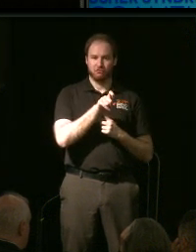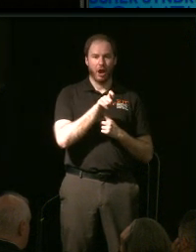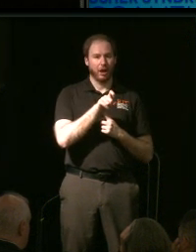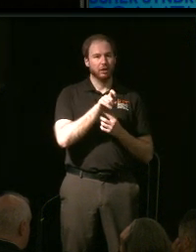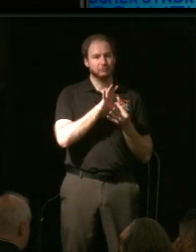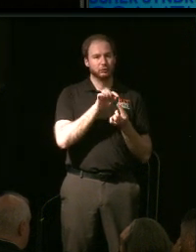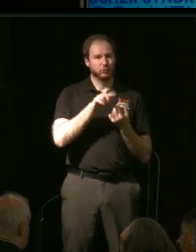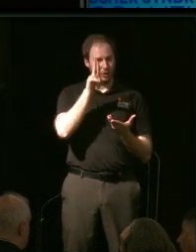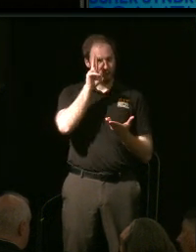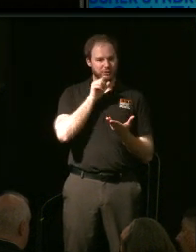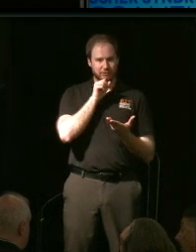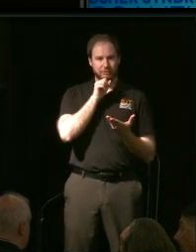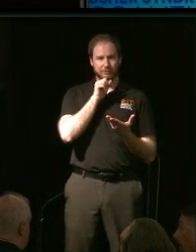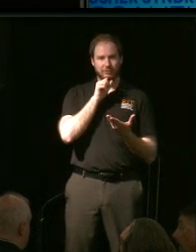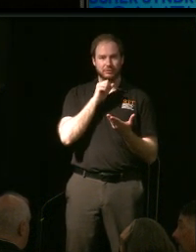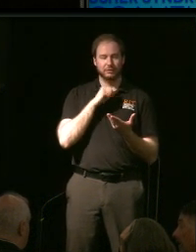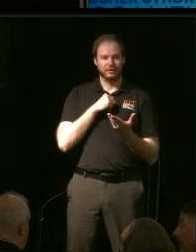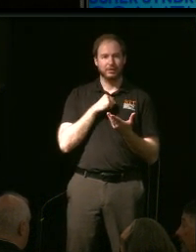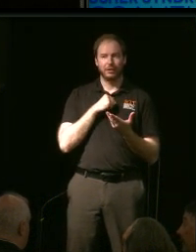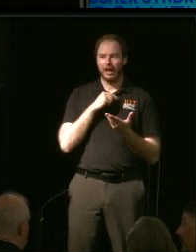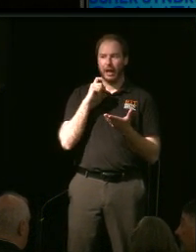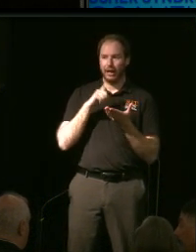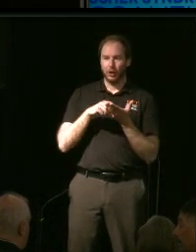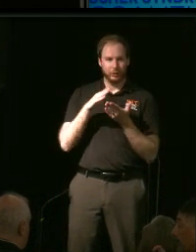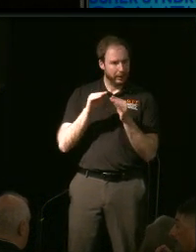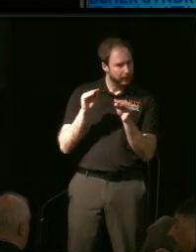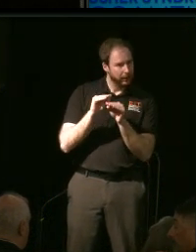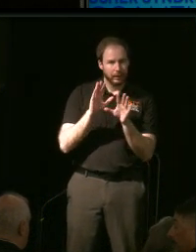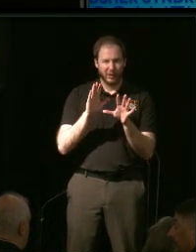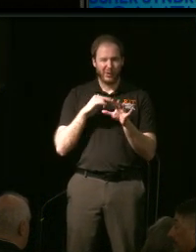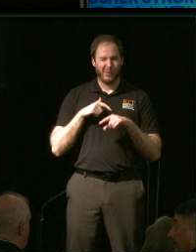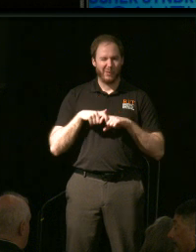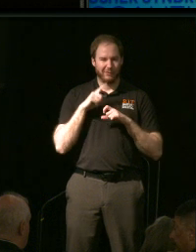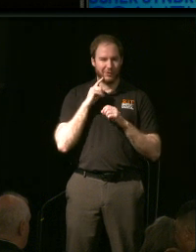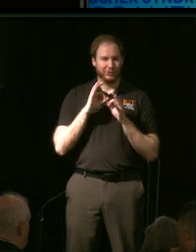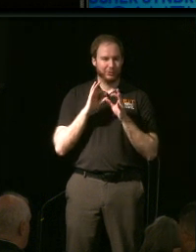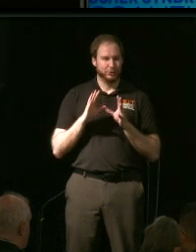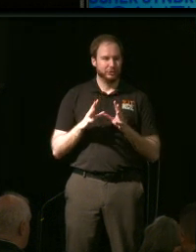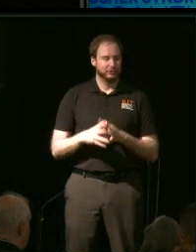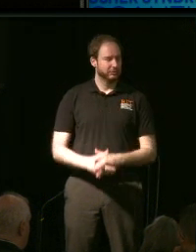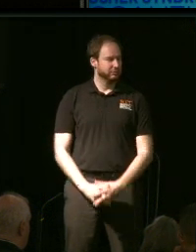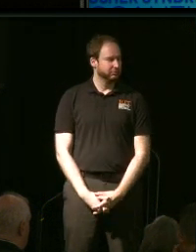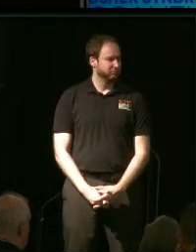syndrome. I'm just going to pause for a minute. I see some switching of interpreters.